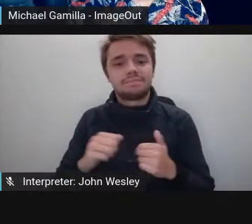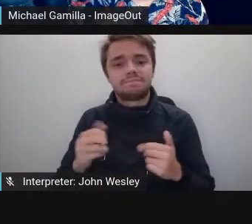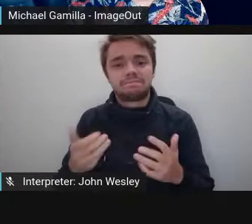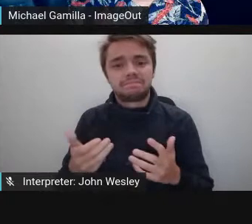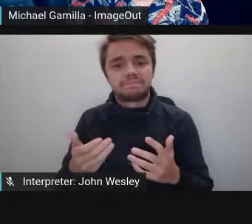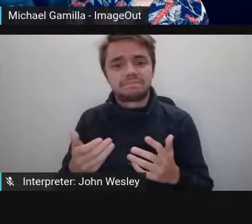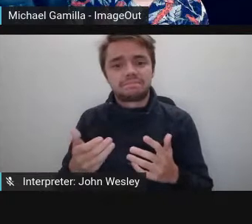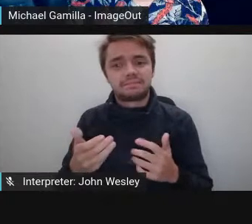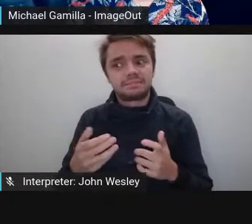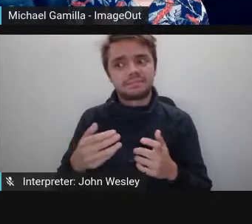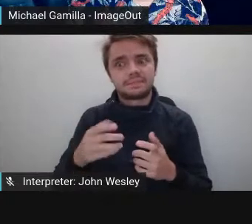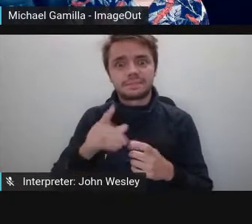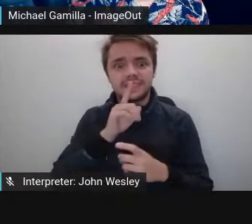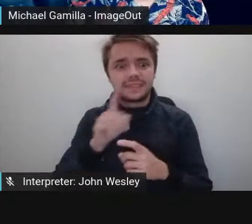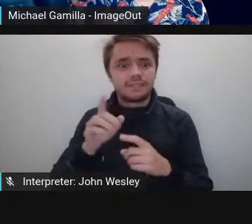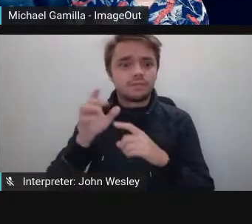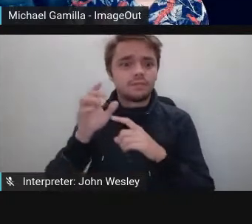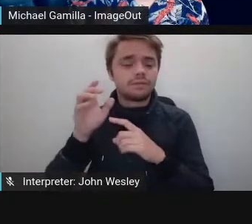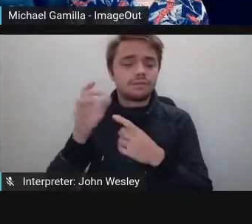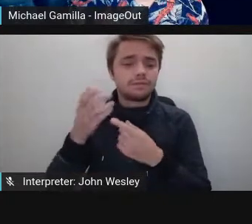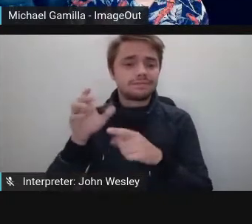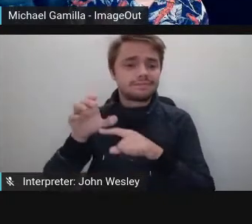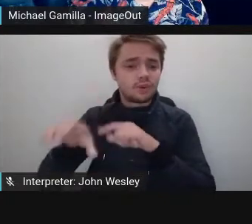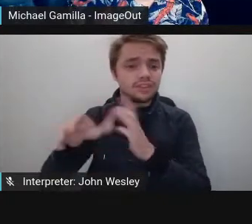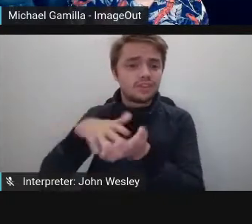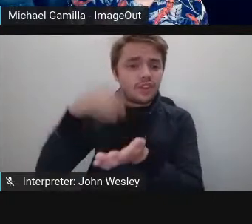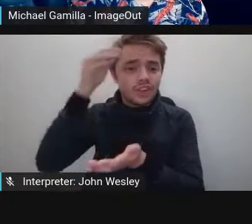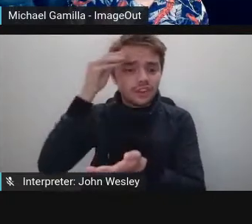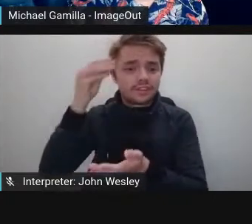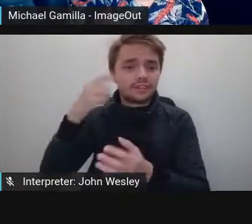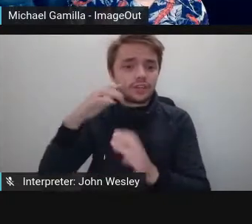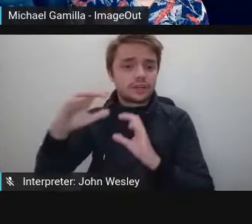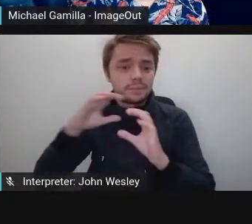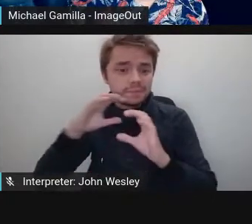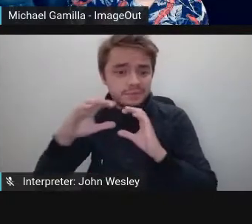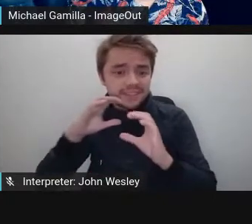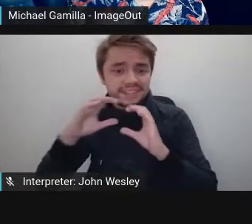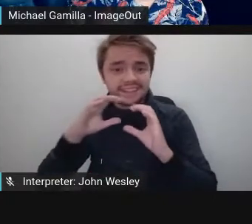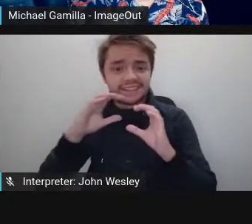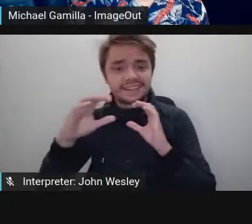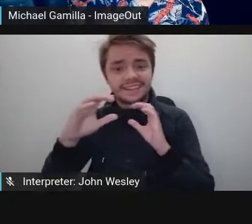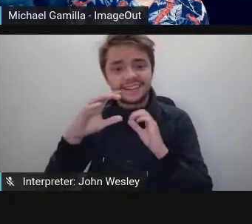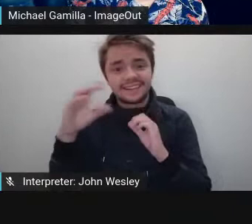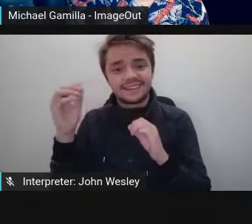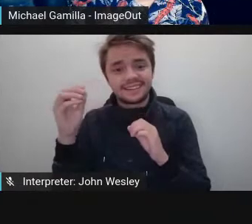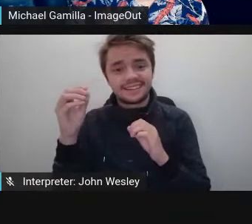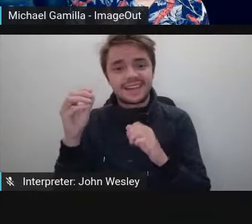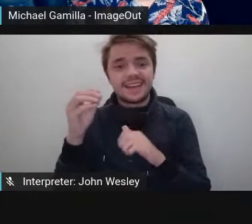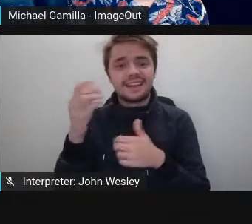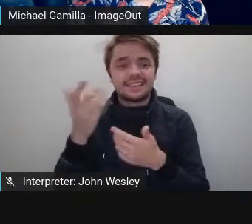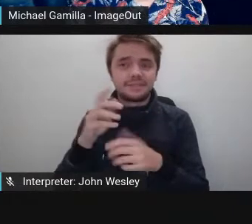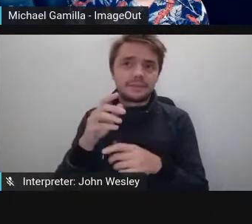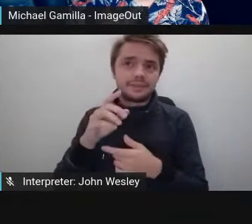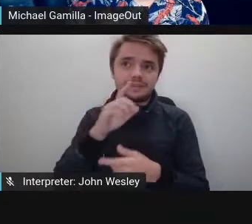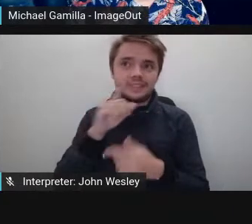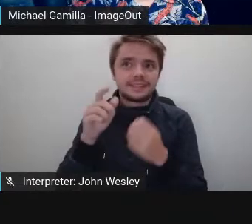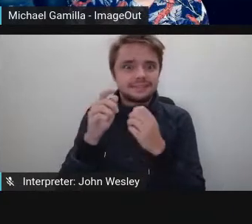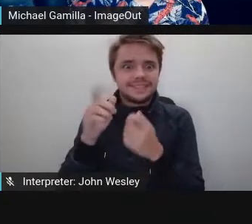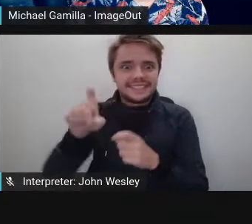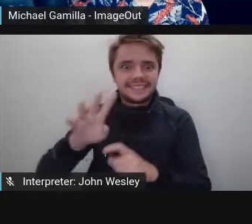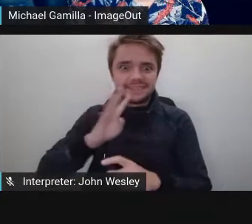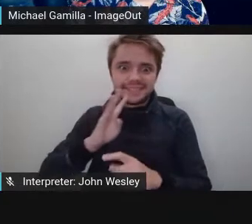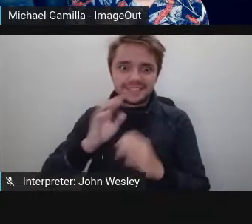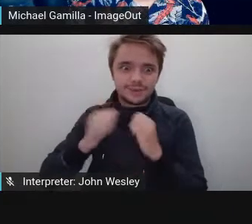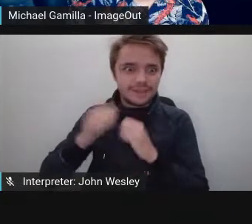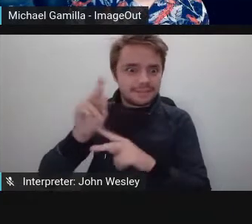to communicate and to live in the language, like, everybody is speaking, but